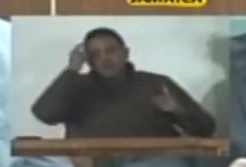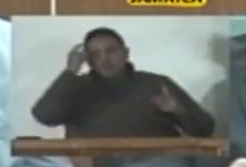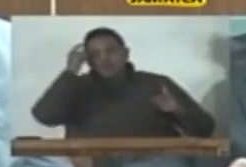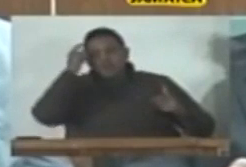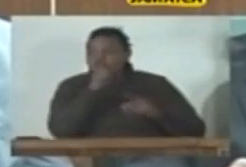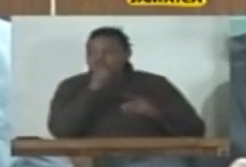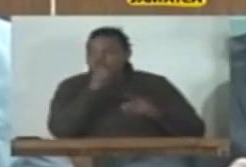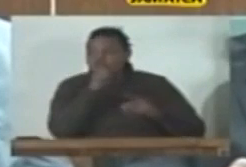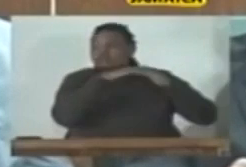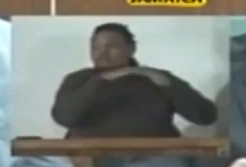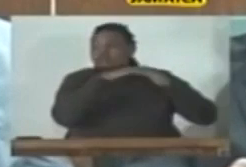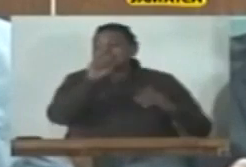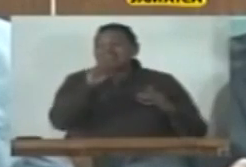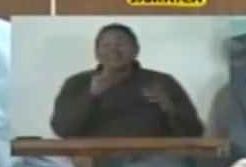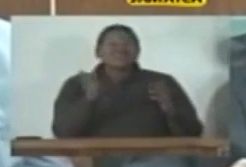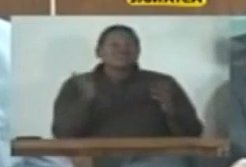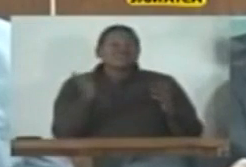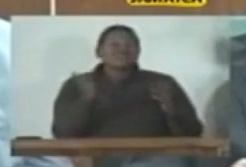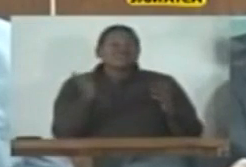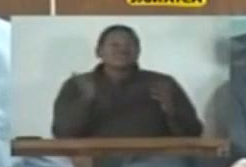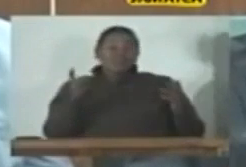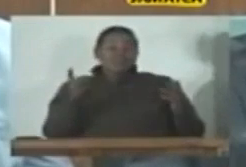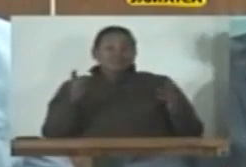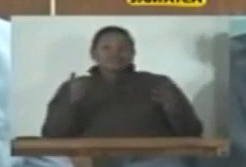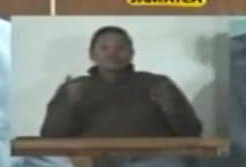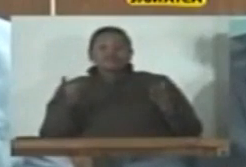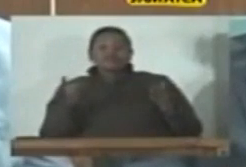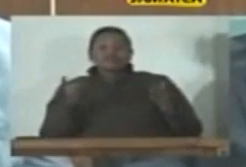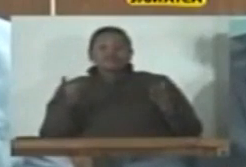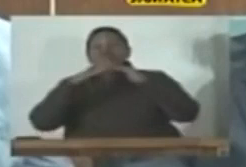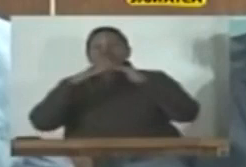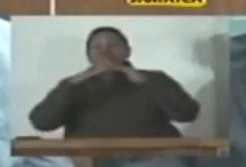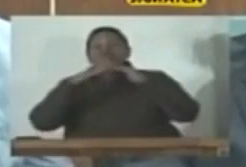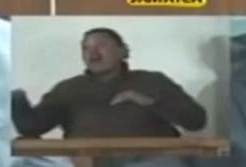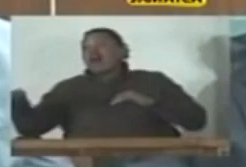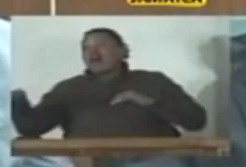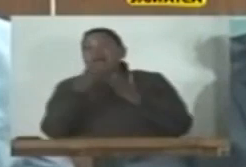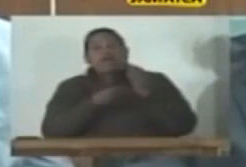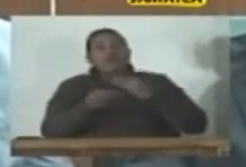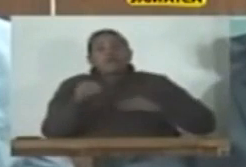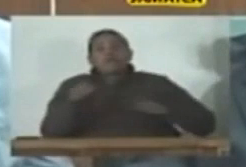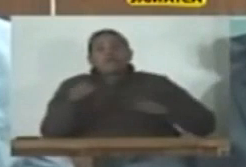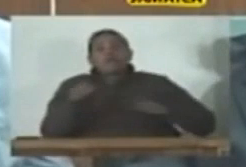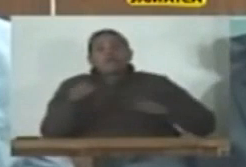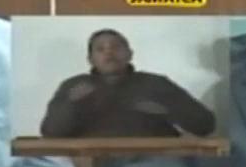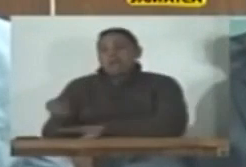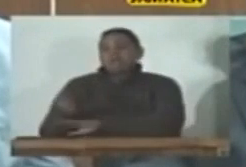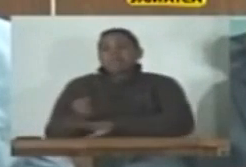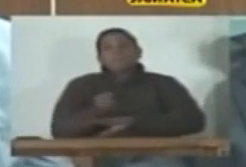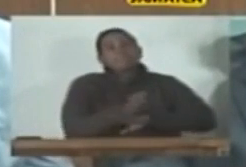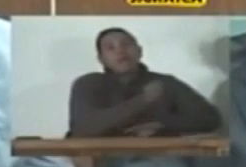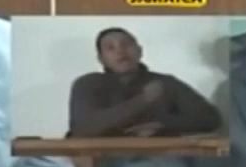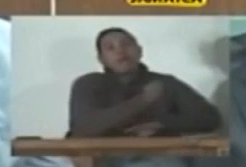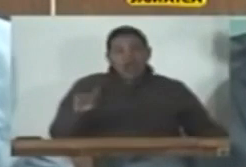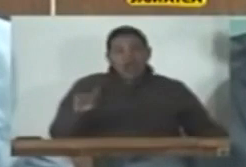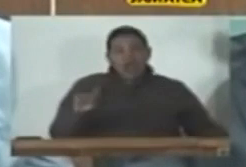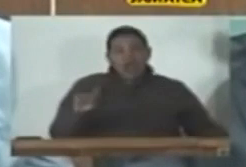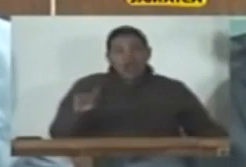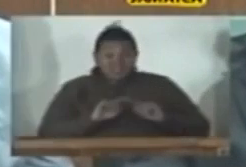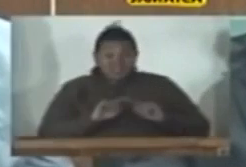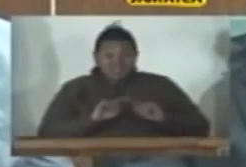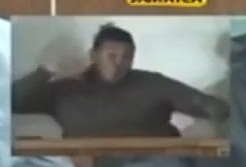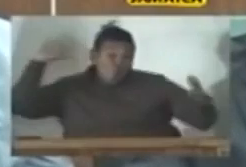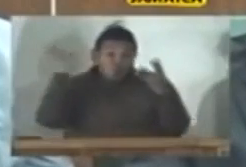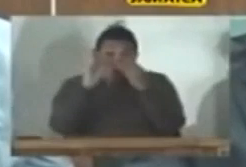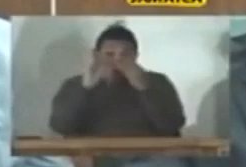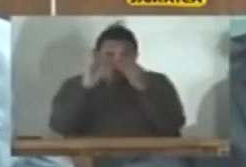economic activity. However, the overwhelming success of the tax reforms, so crucial to the rate of debt reduction